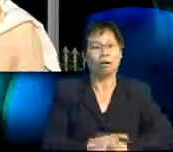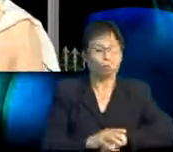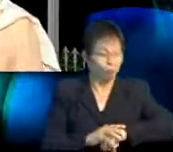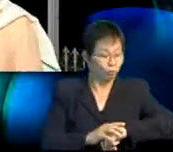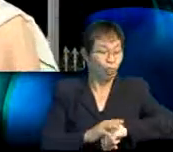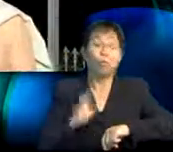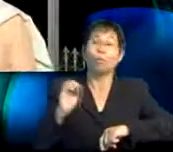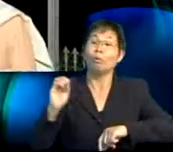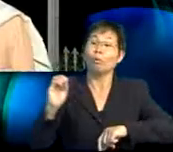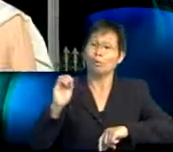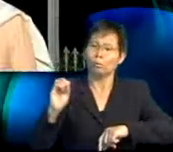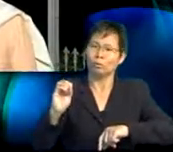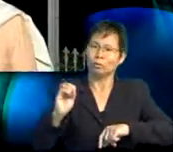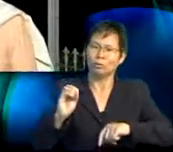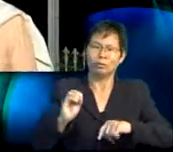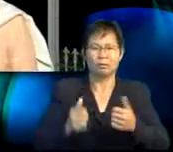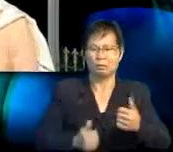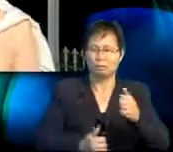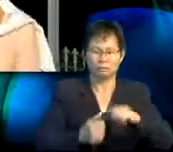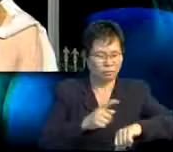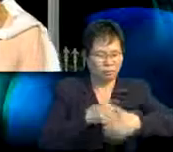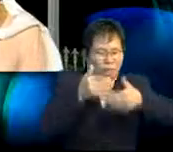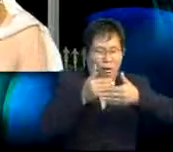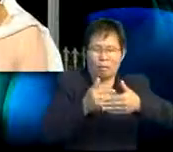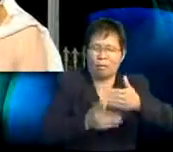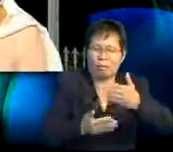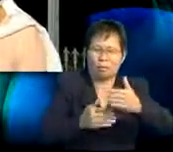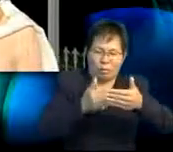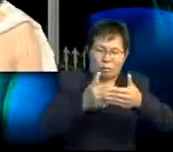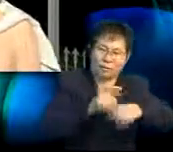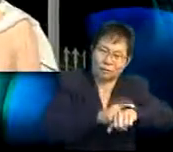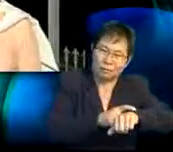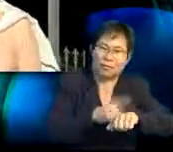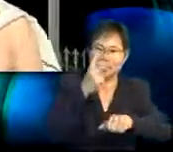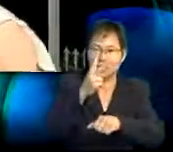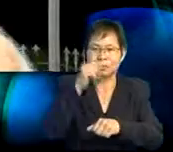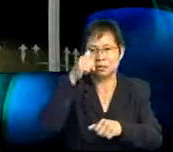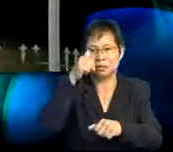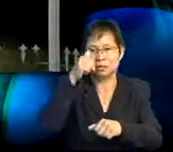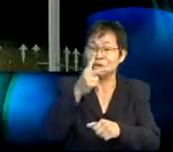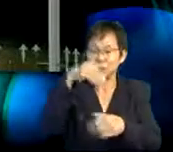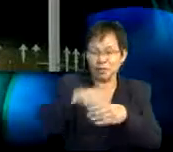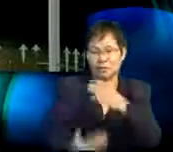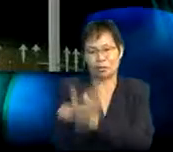Oh, it's almost bedtime. See you in the morning. Bye.